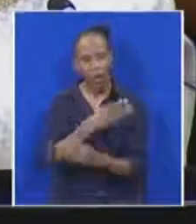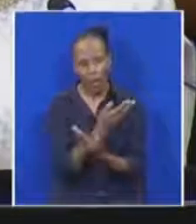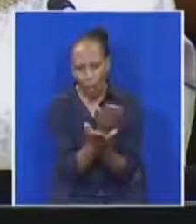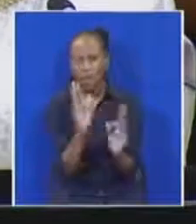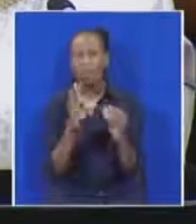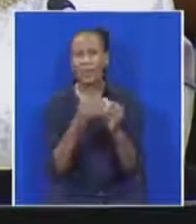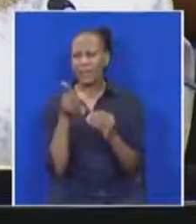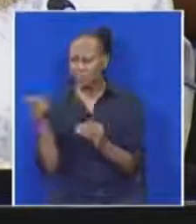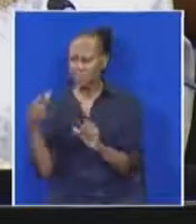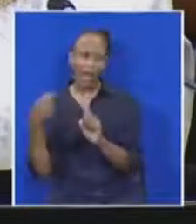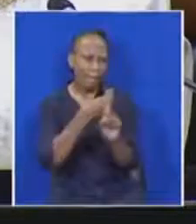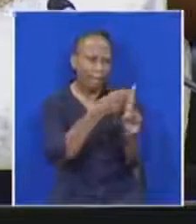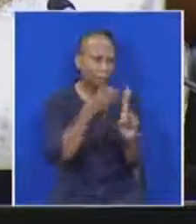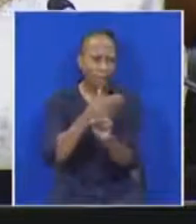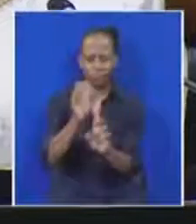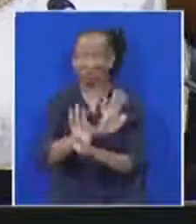us